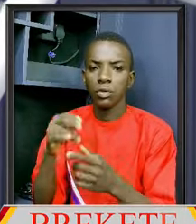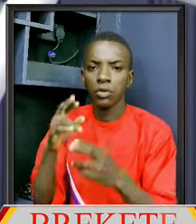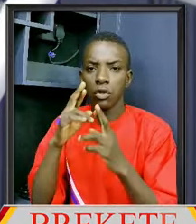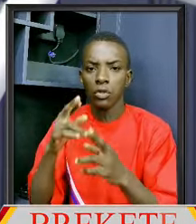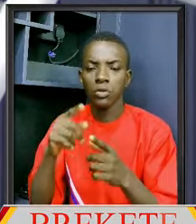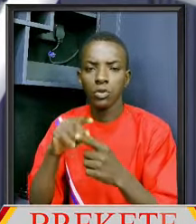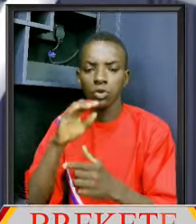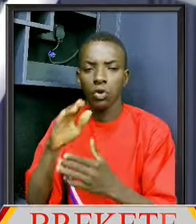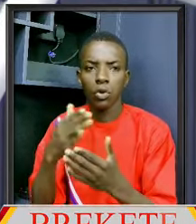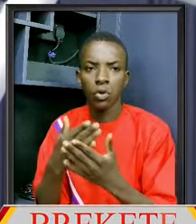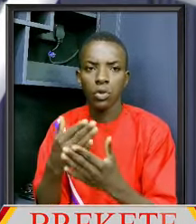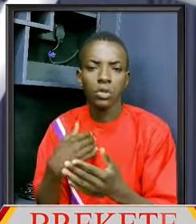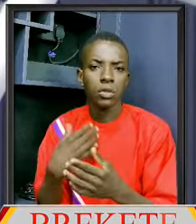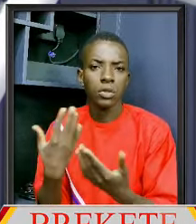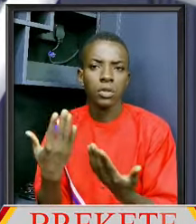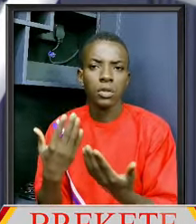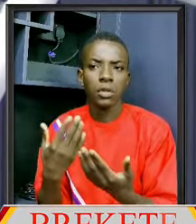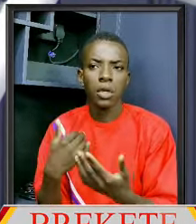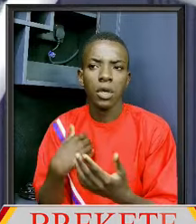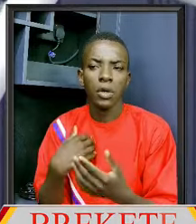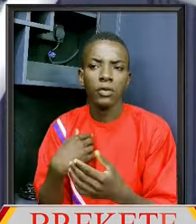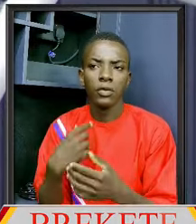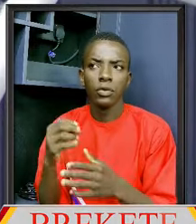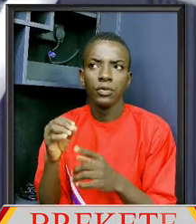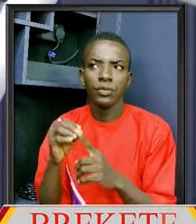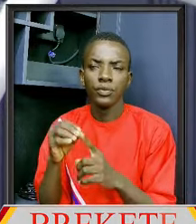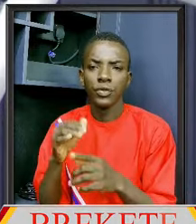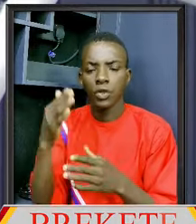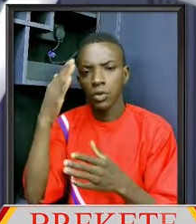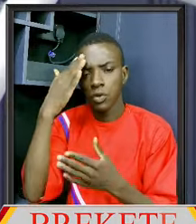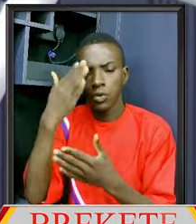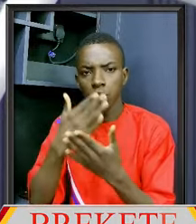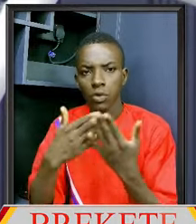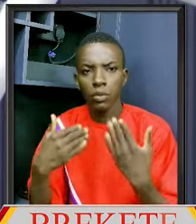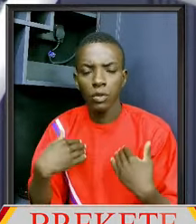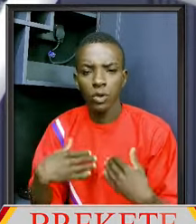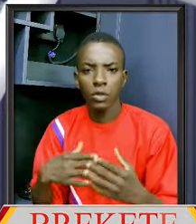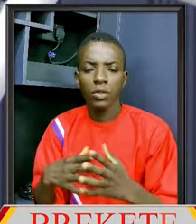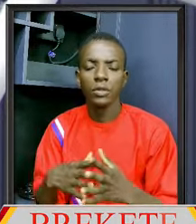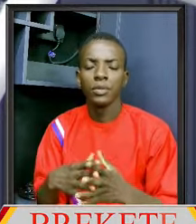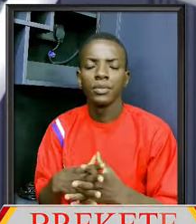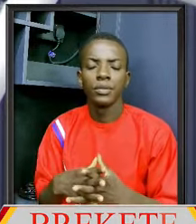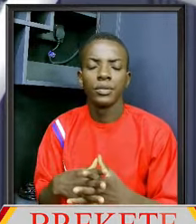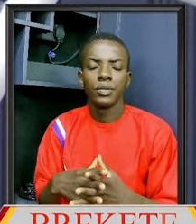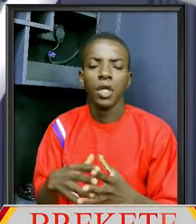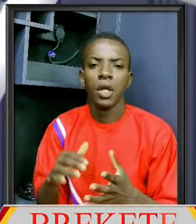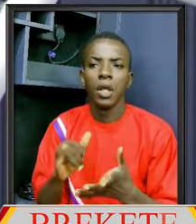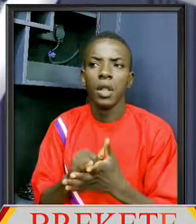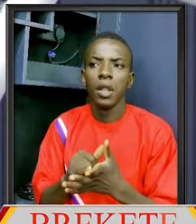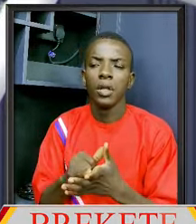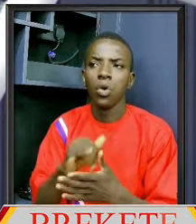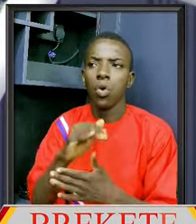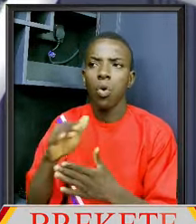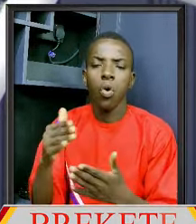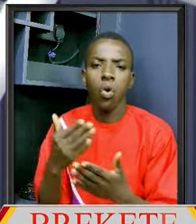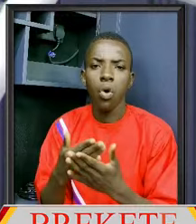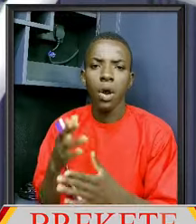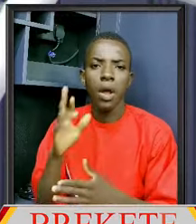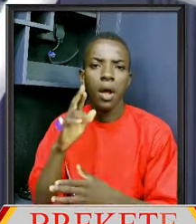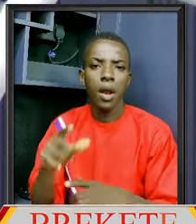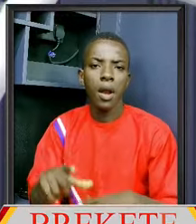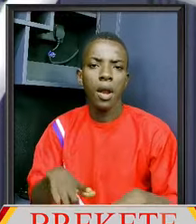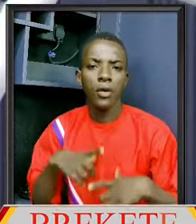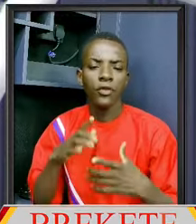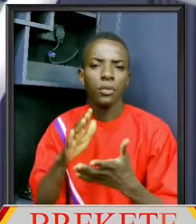respond to all this, because me, I get my own too. Where we say, I know somebody, cause of her Ike, where we say all her life,